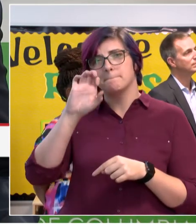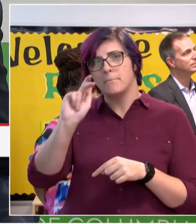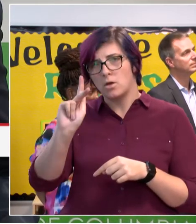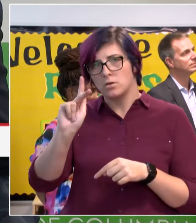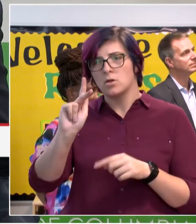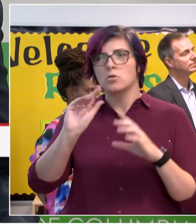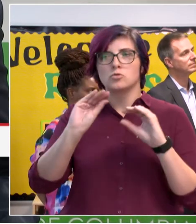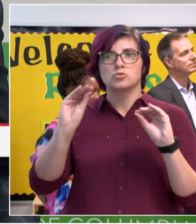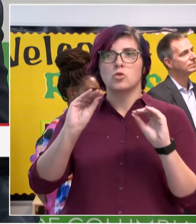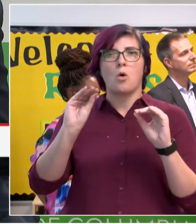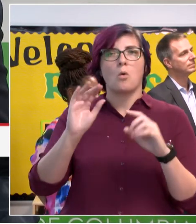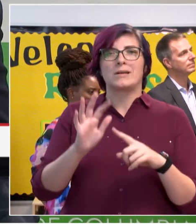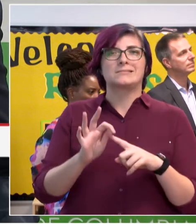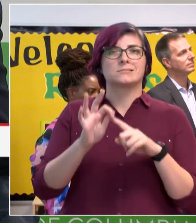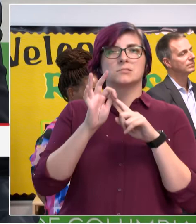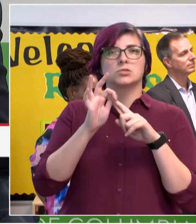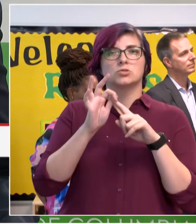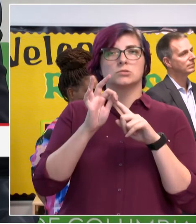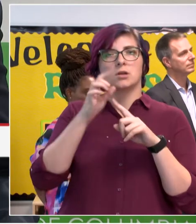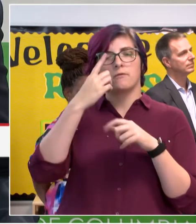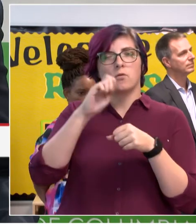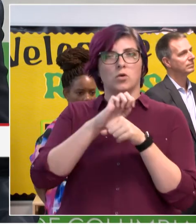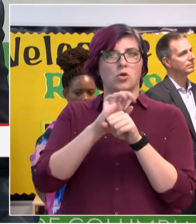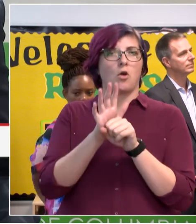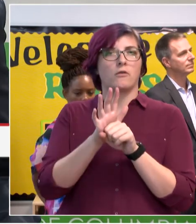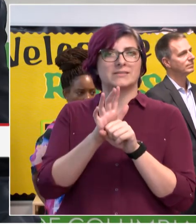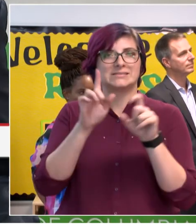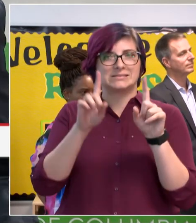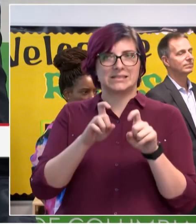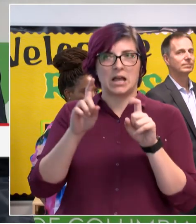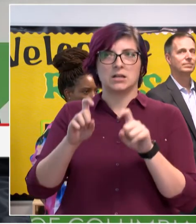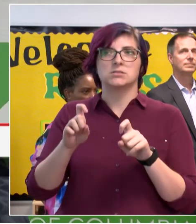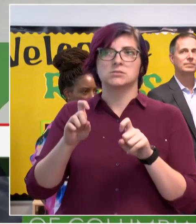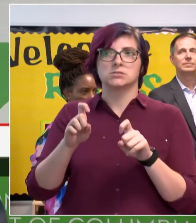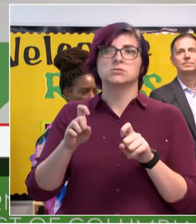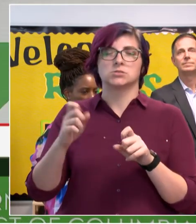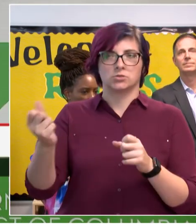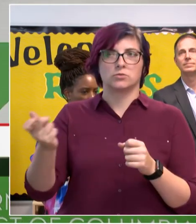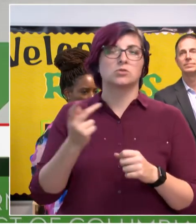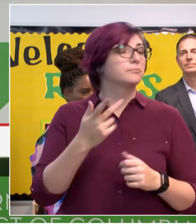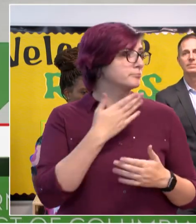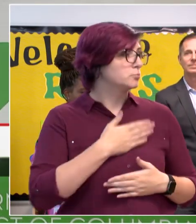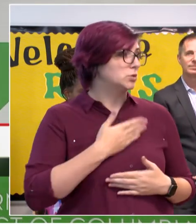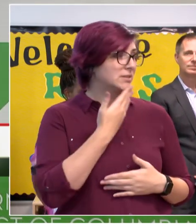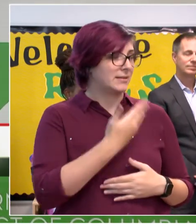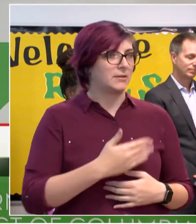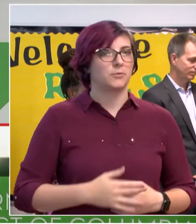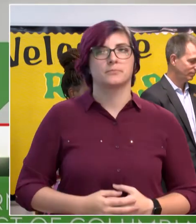exclusions as relates to COVID testing for testing return. Appreciate that.